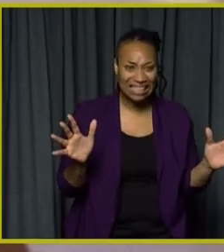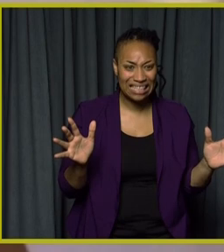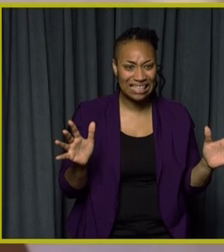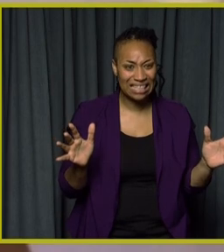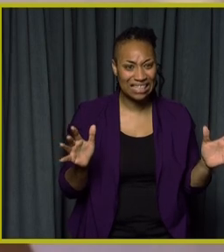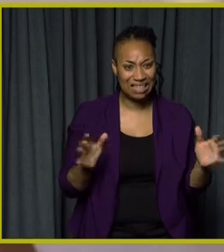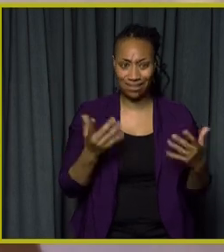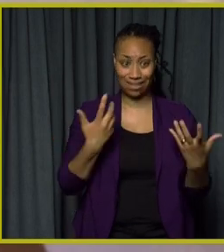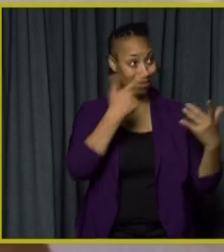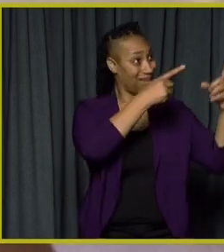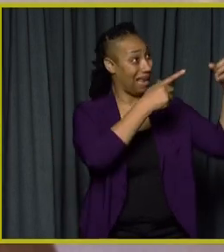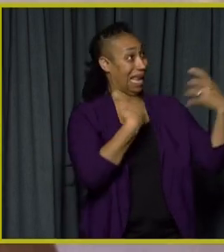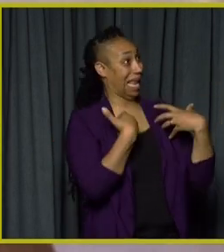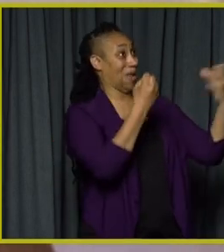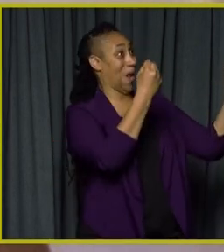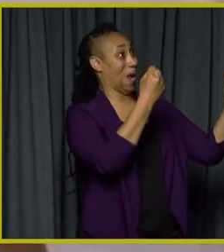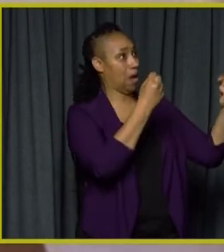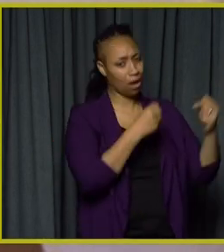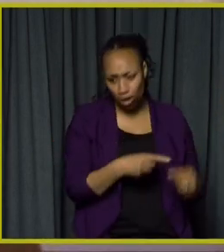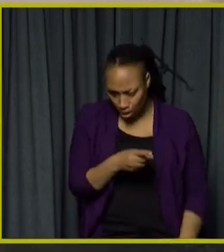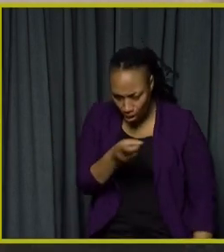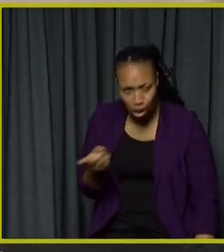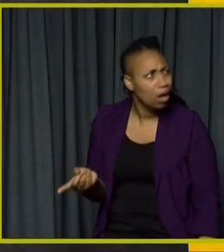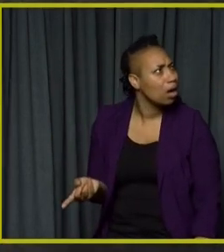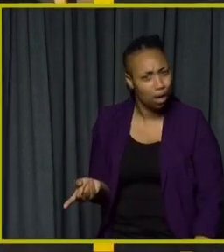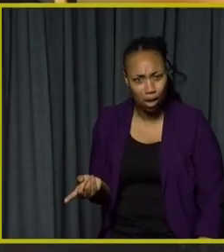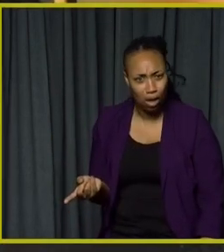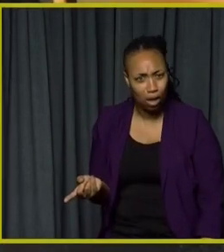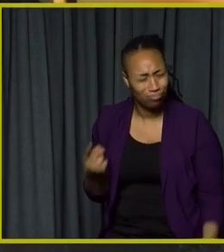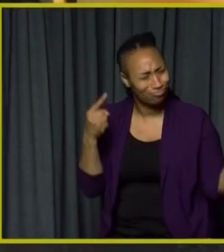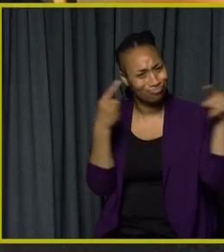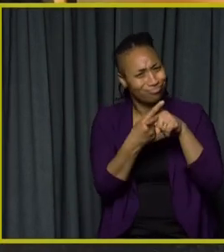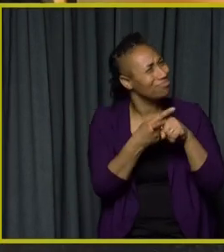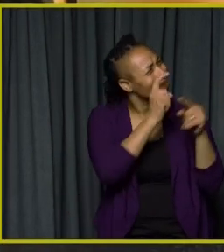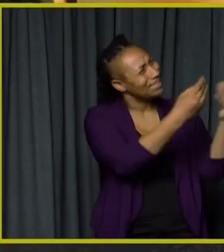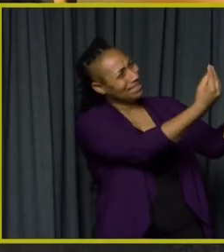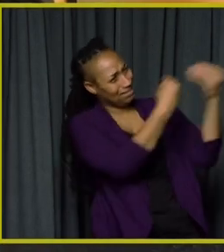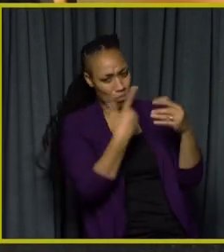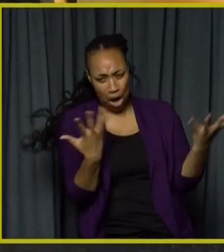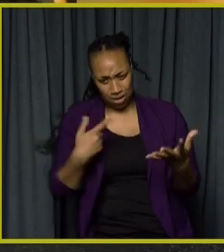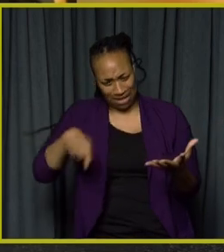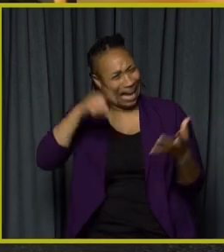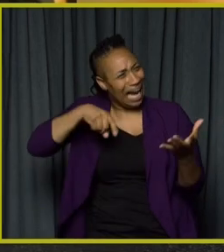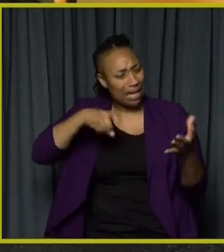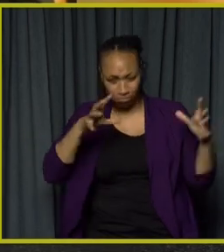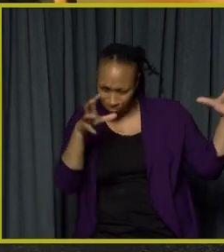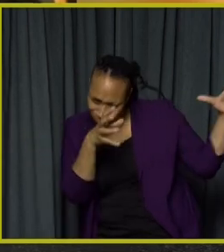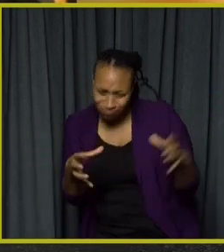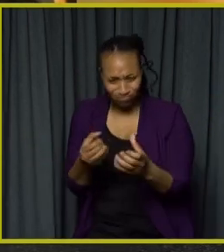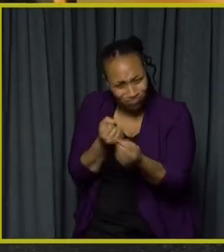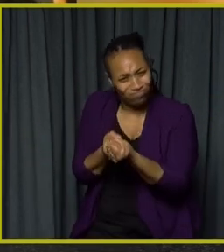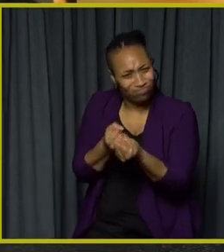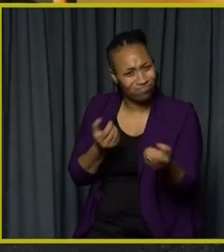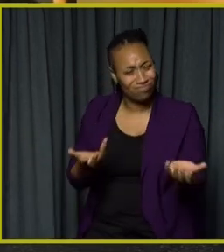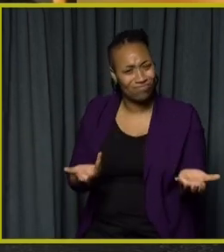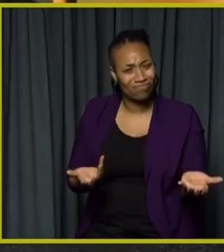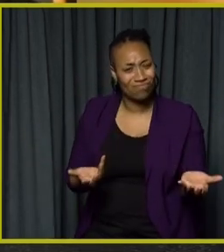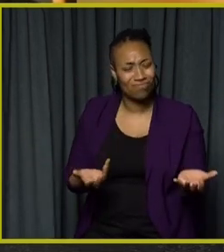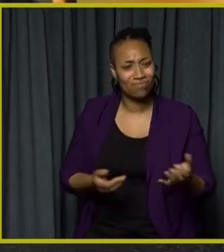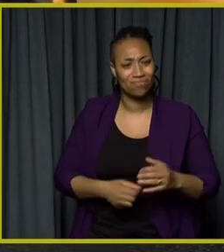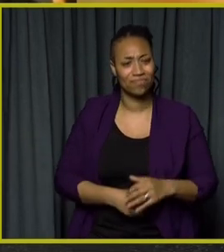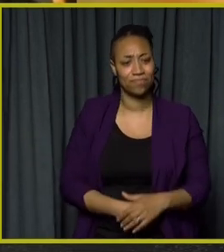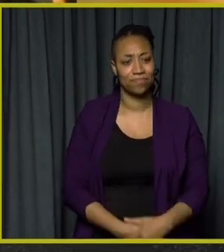have what we need to care for ourselves and our patients. Did you know that Dr. King's last fight for racial and economic